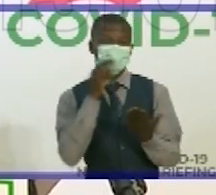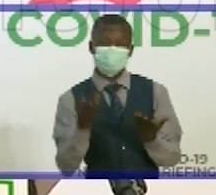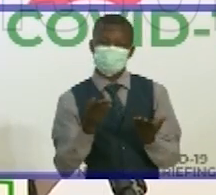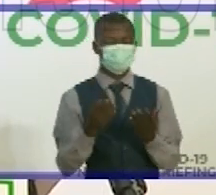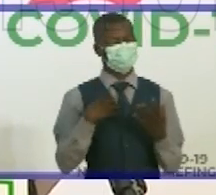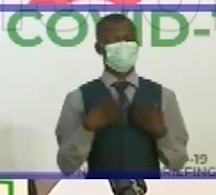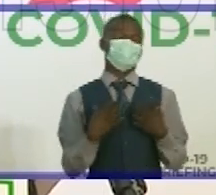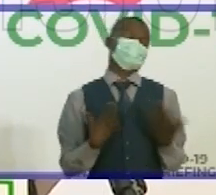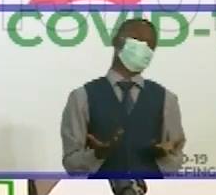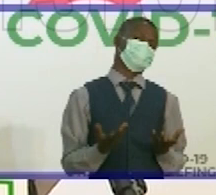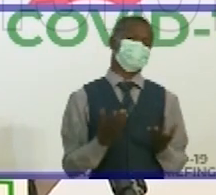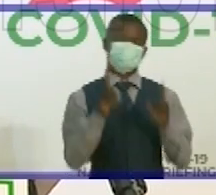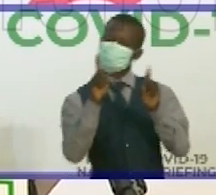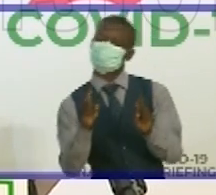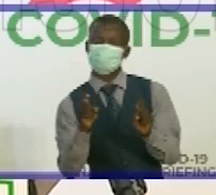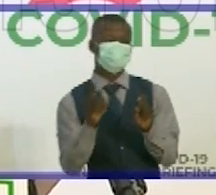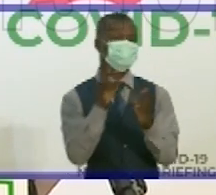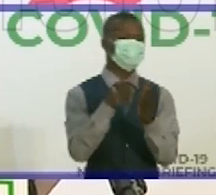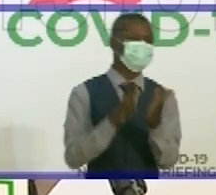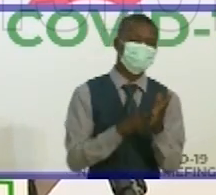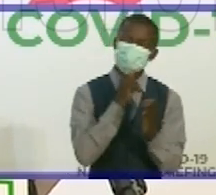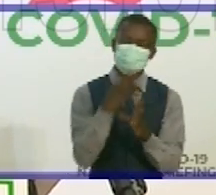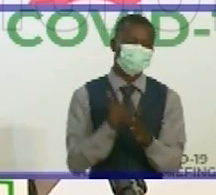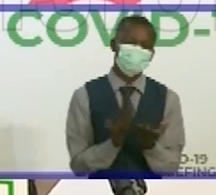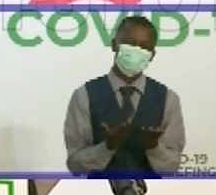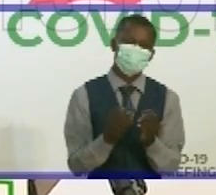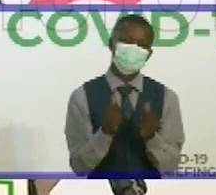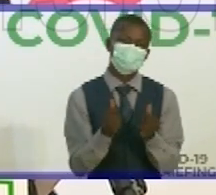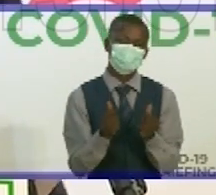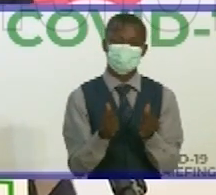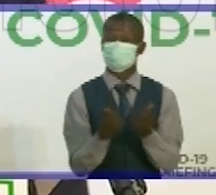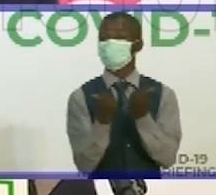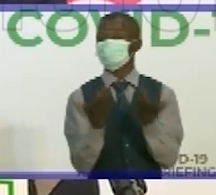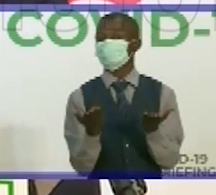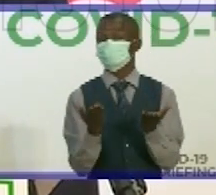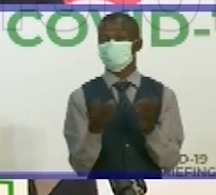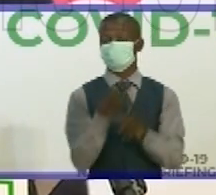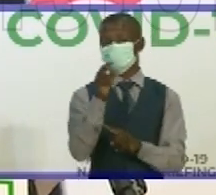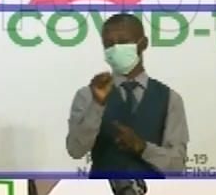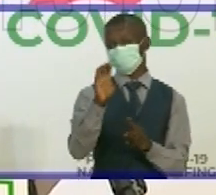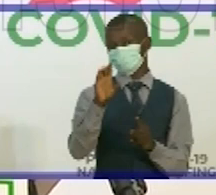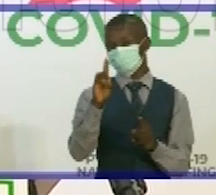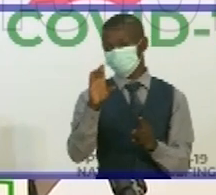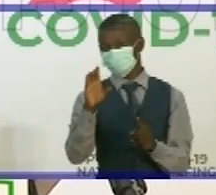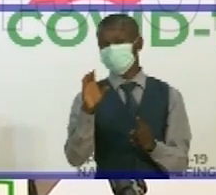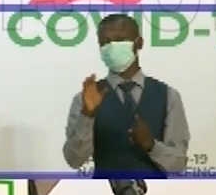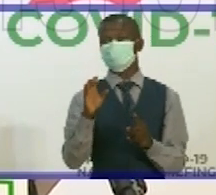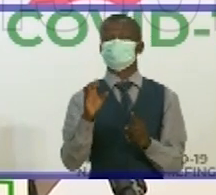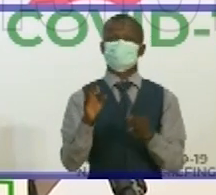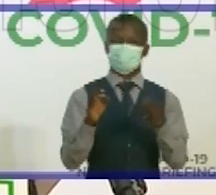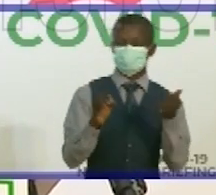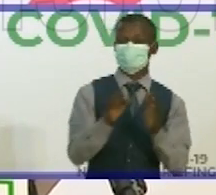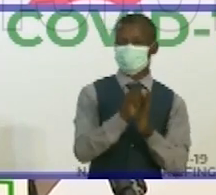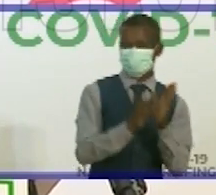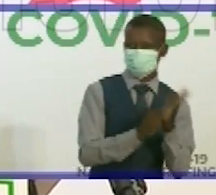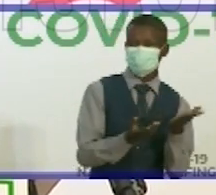results quickly. Now, there are two channels for this. Firstly, it's from the NCDC directly. Secondly, from the state epidemiologist,